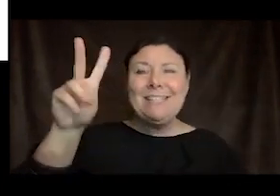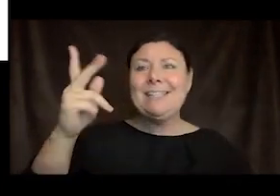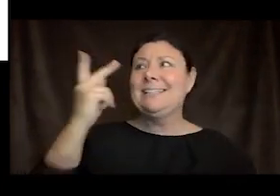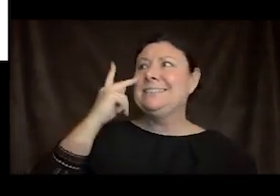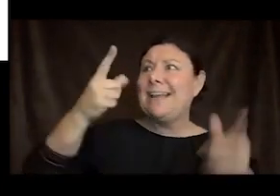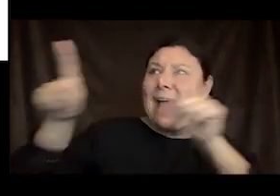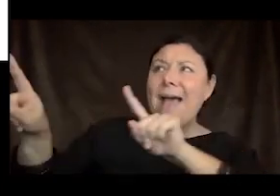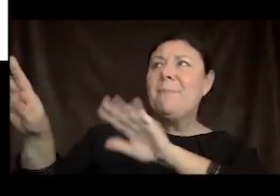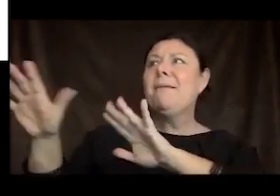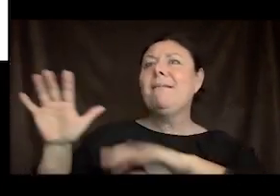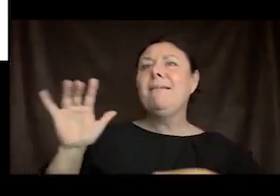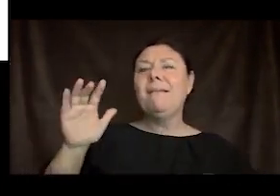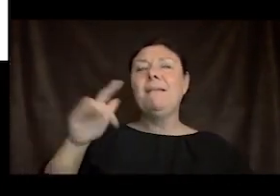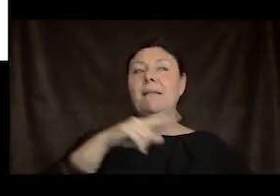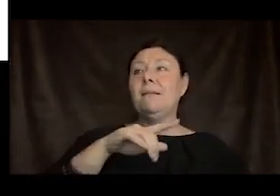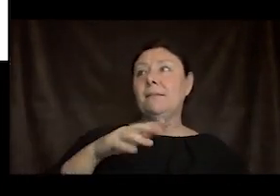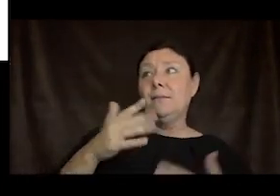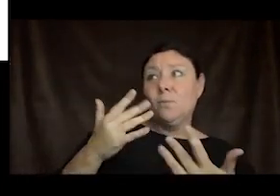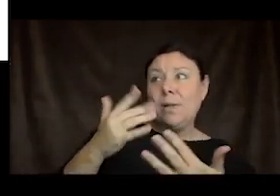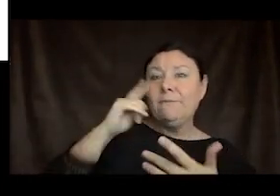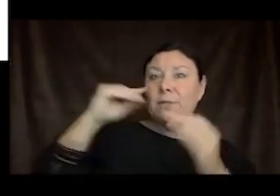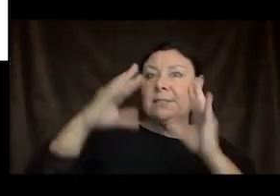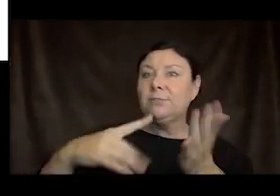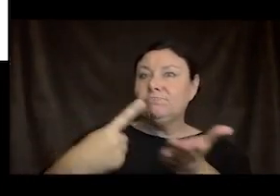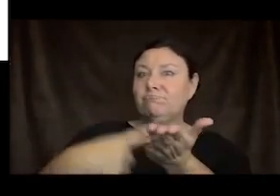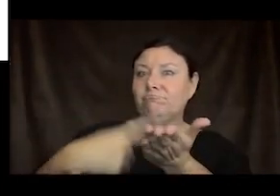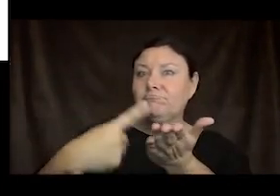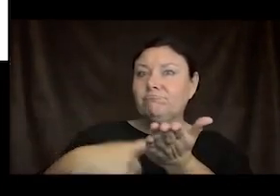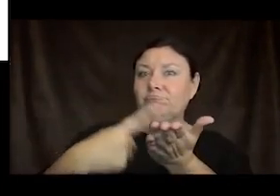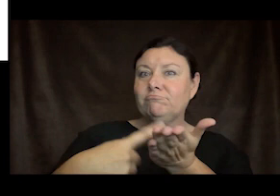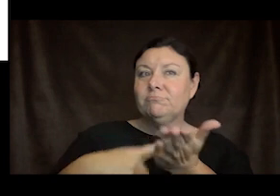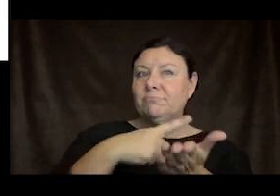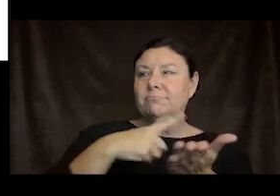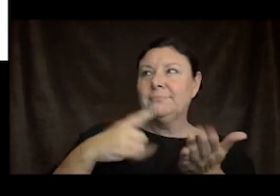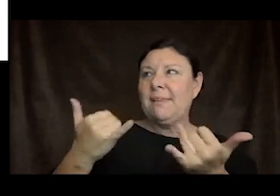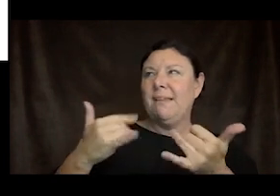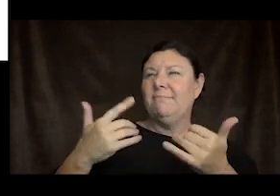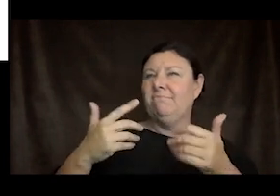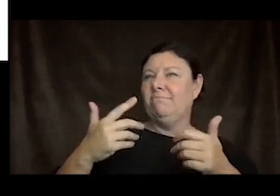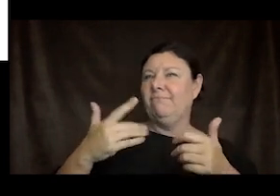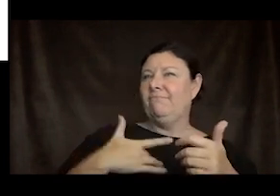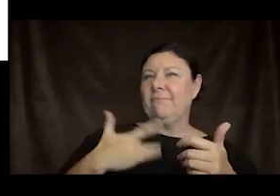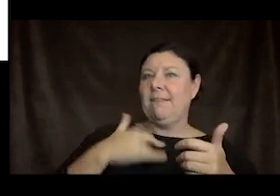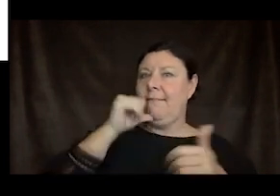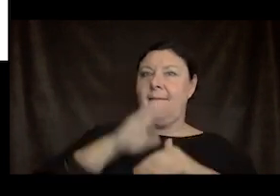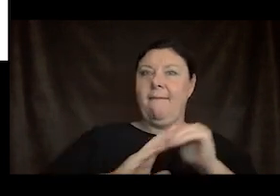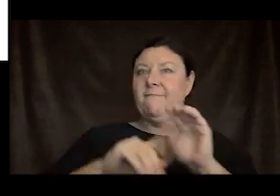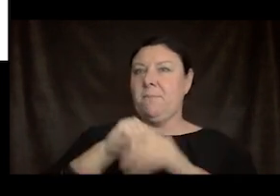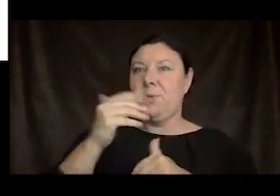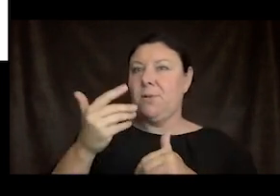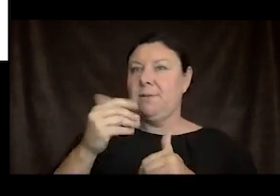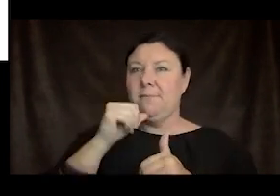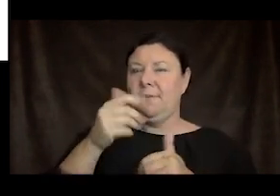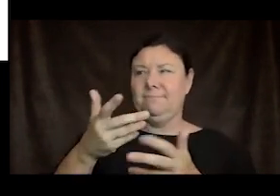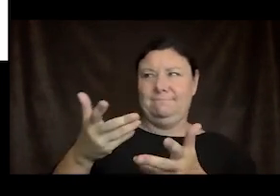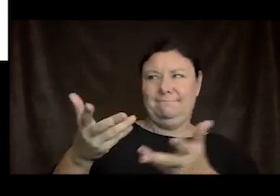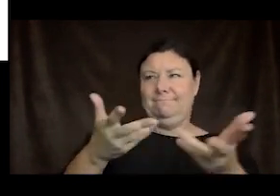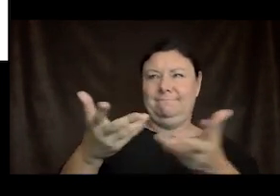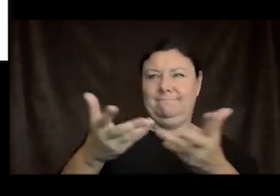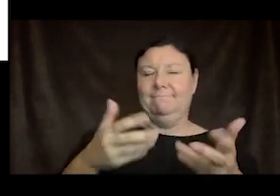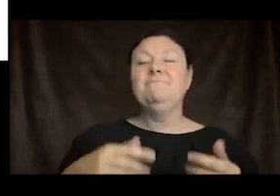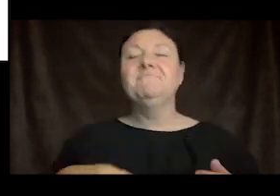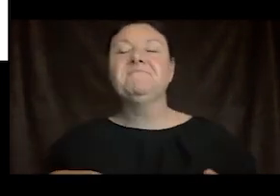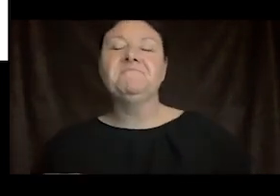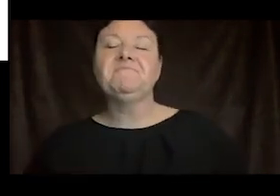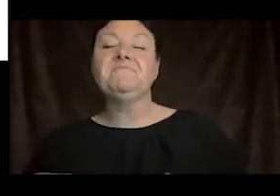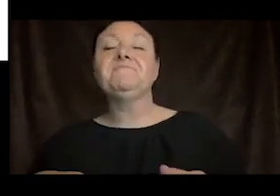that that only gets ignored for so long. So today I want to talk about the framework to teach